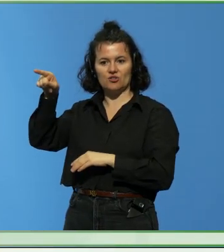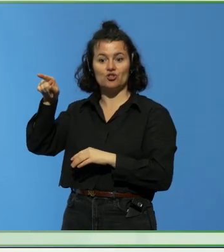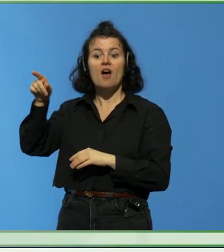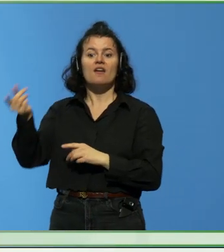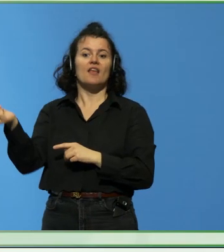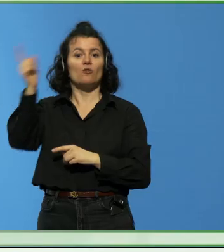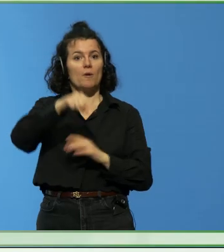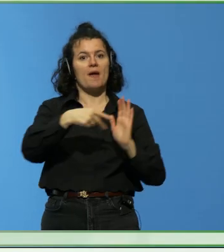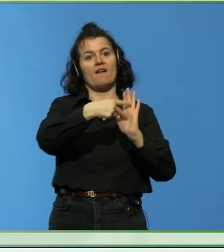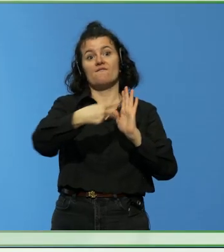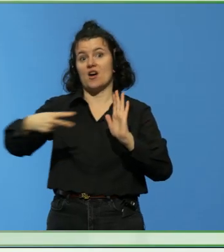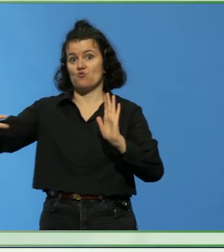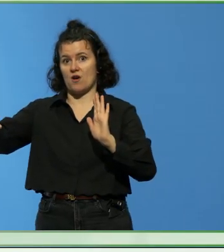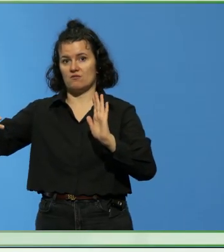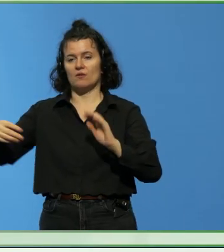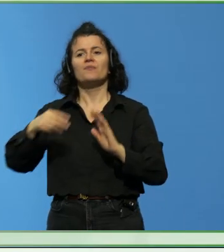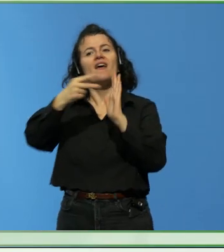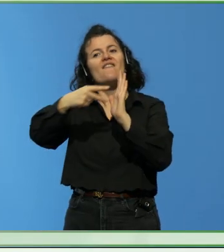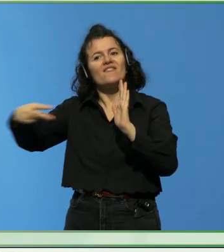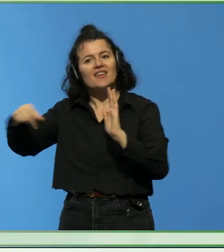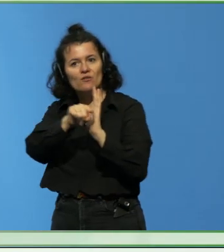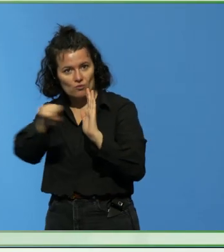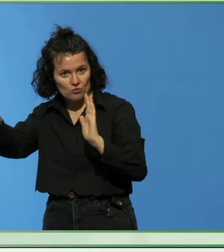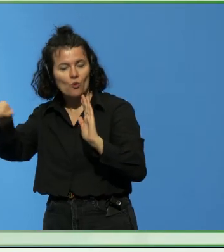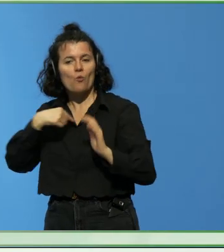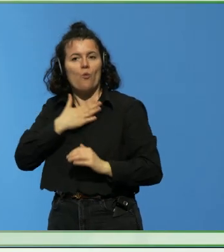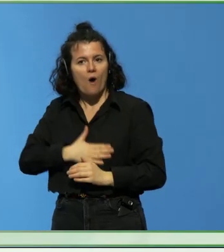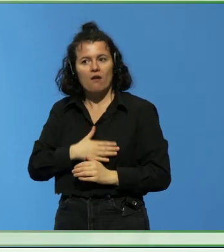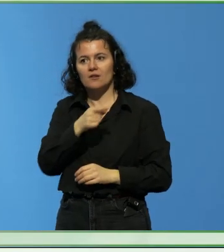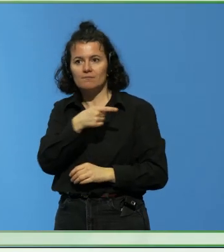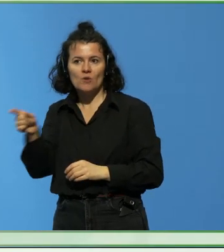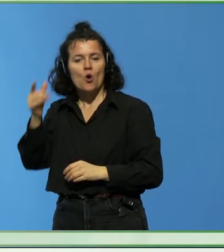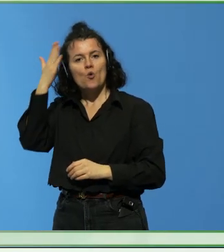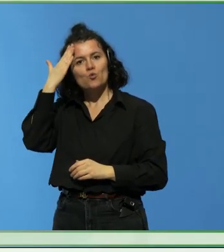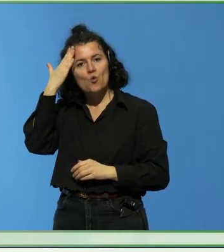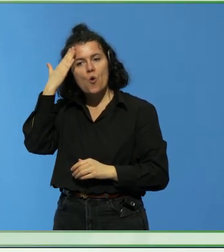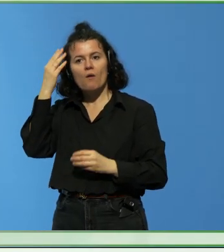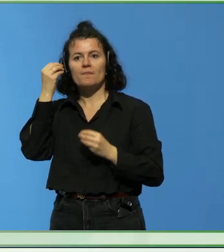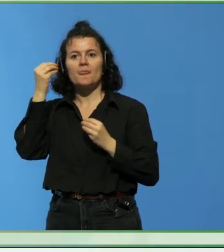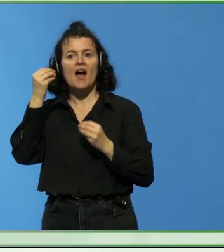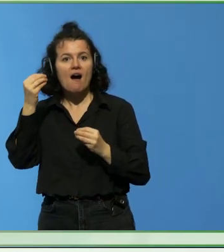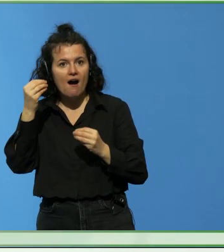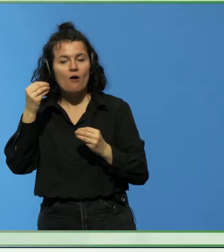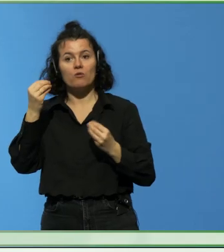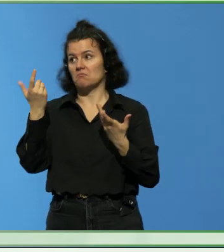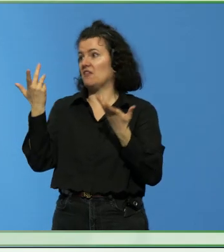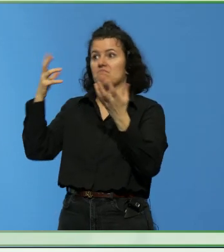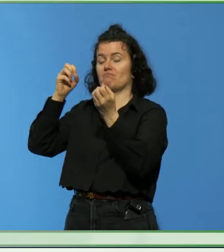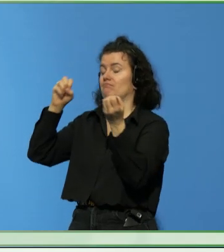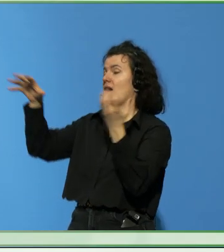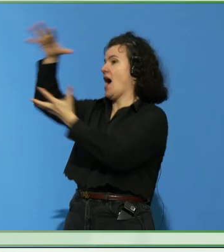to manage menstruation with dignity and hygienically before, during, and after a humanitarian